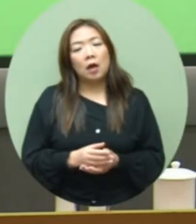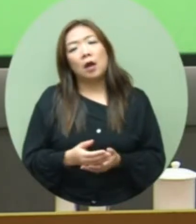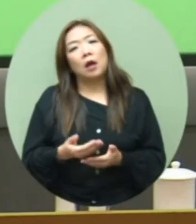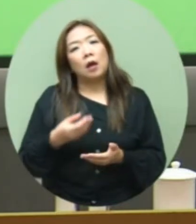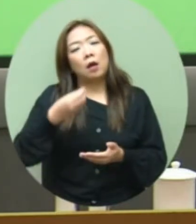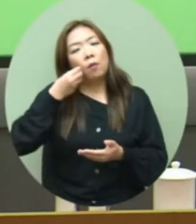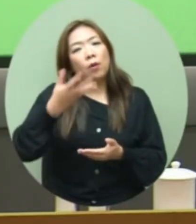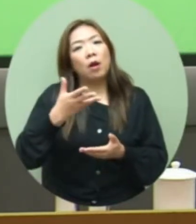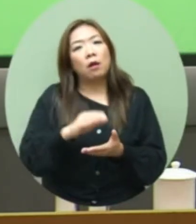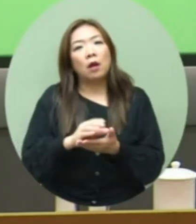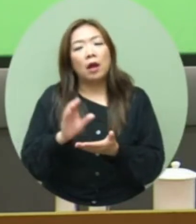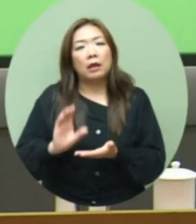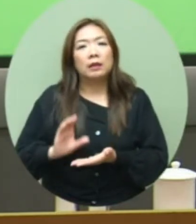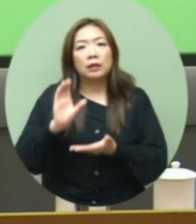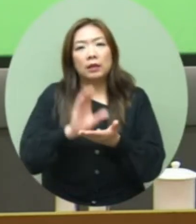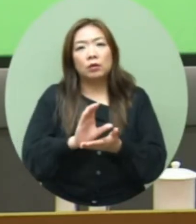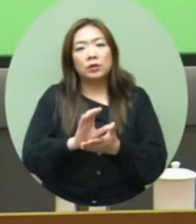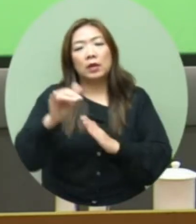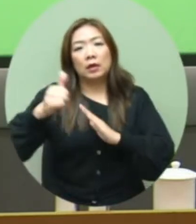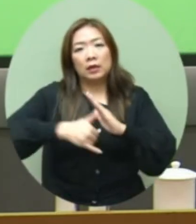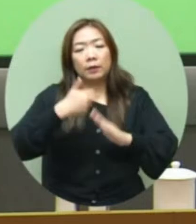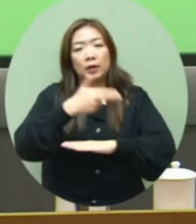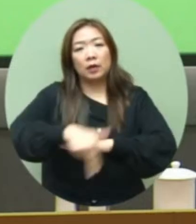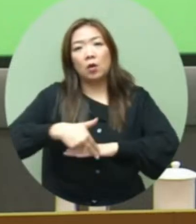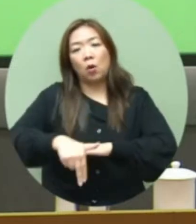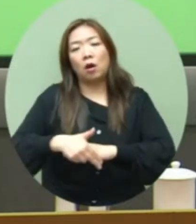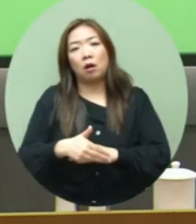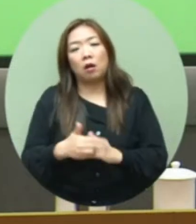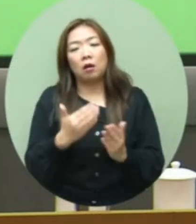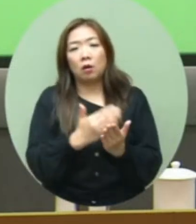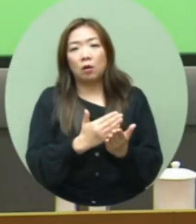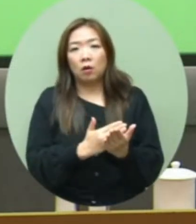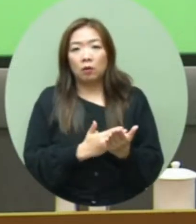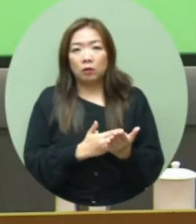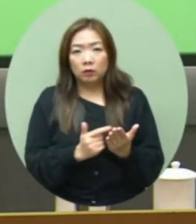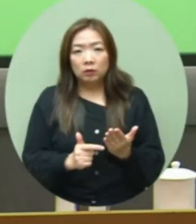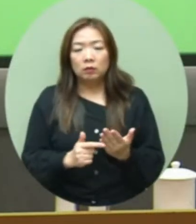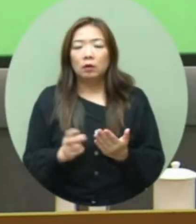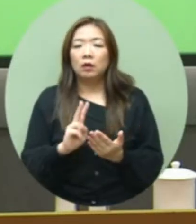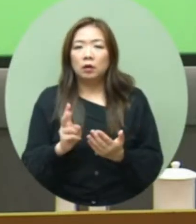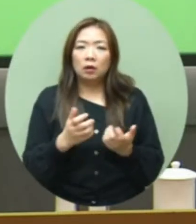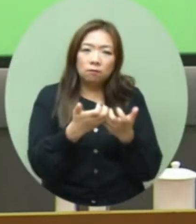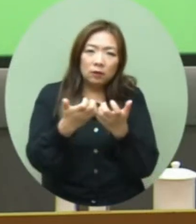Now, on relaxing the capital investor entrance scheme,